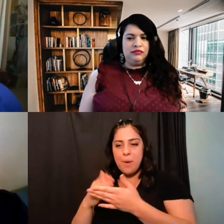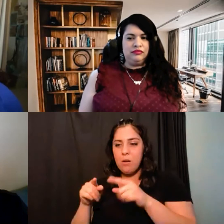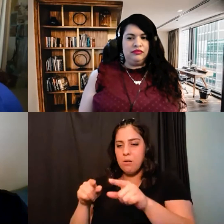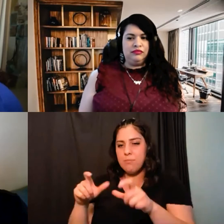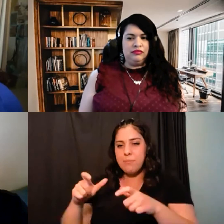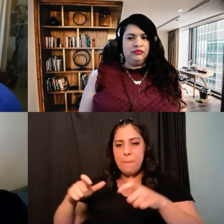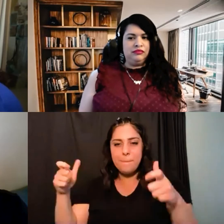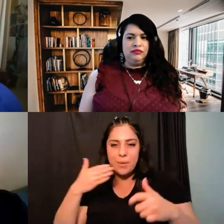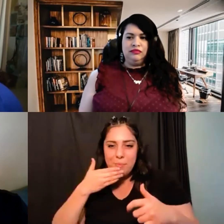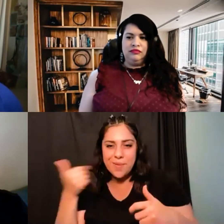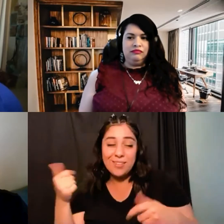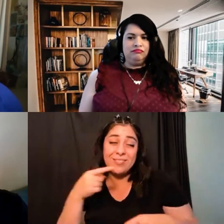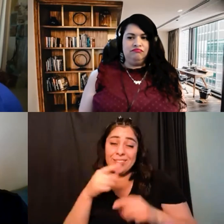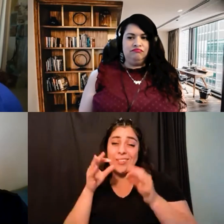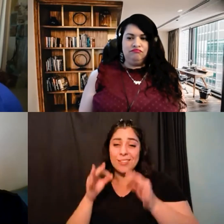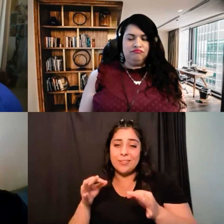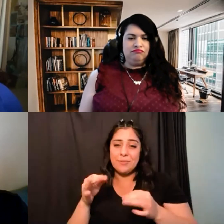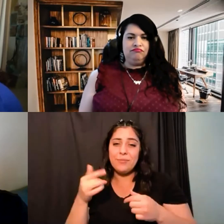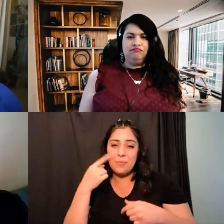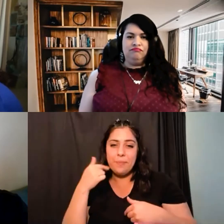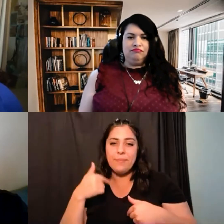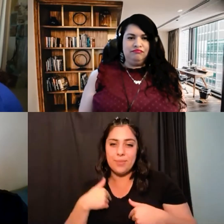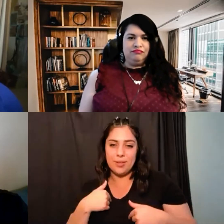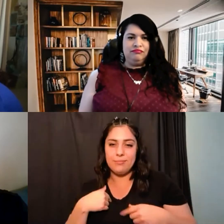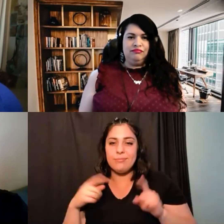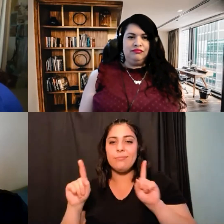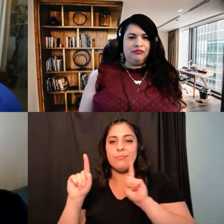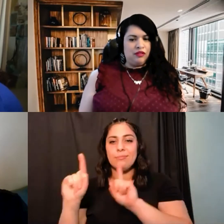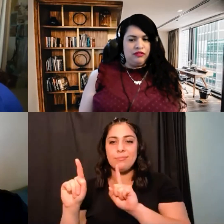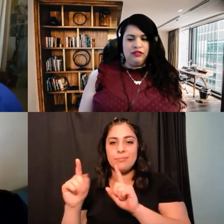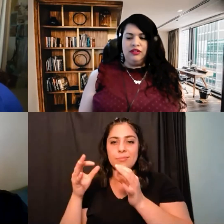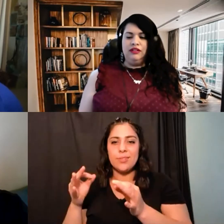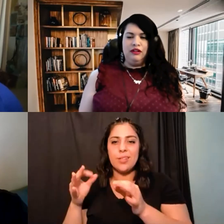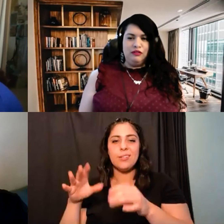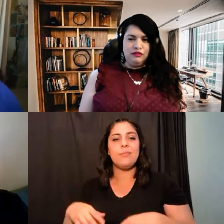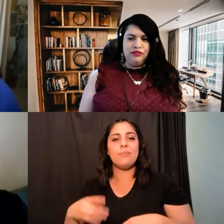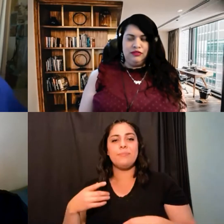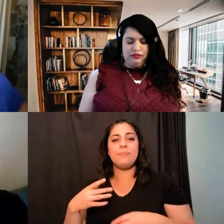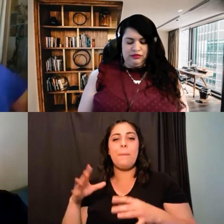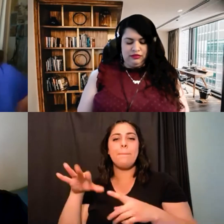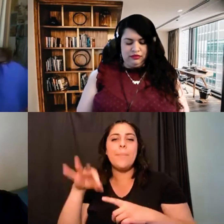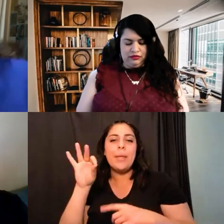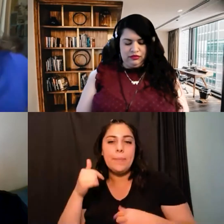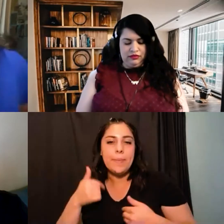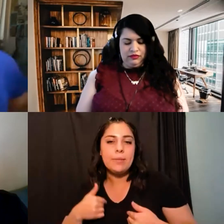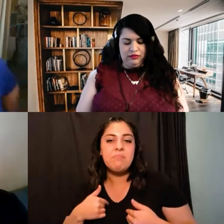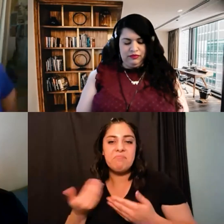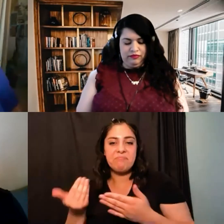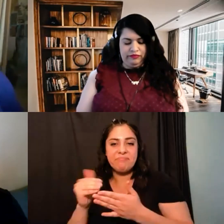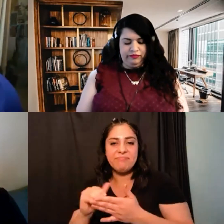they choose me, both Titan and half pint, over and over and over